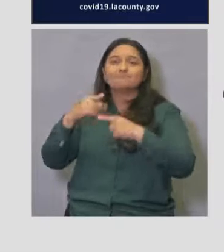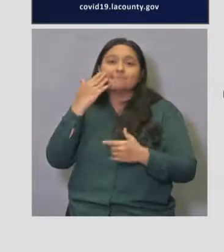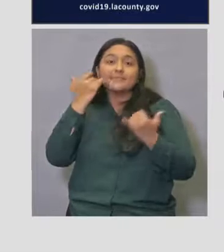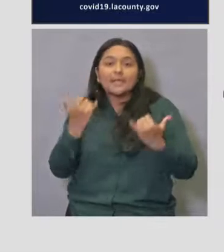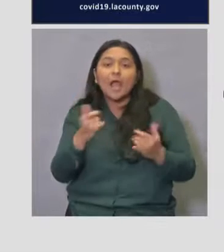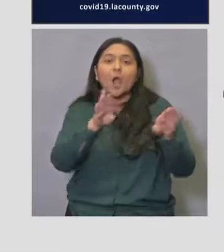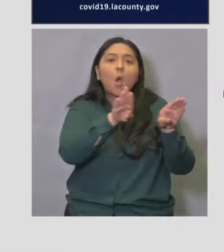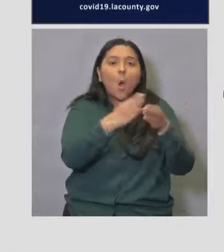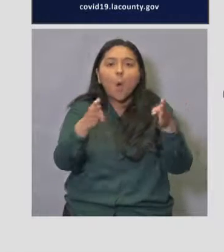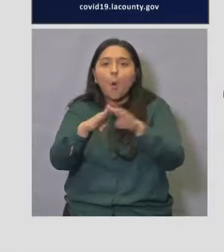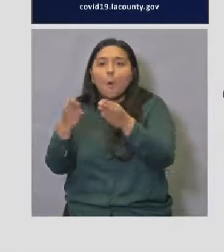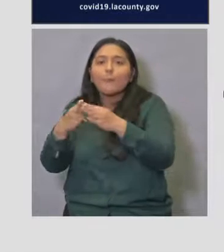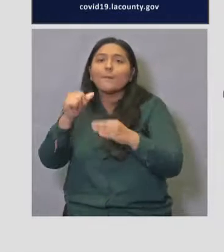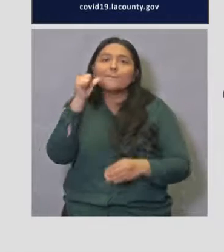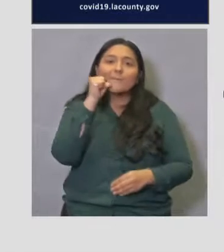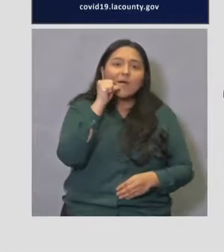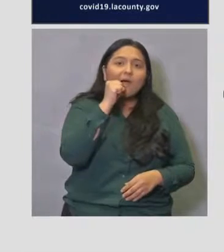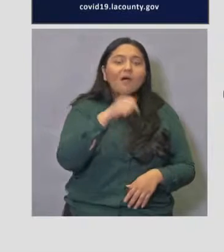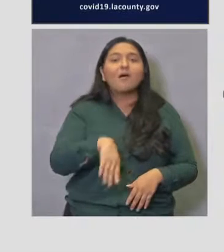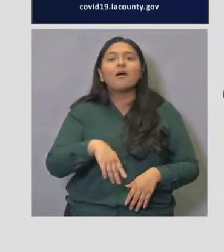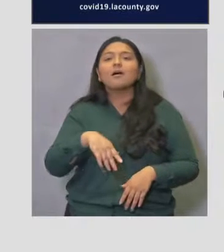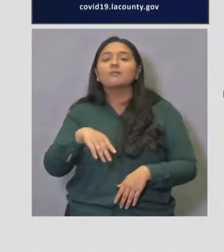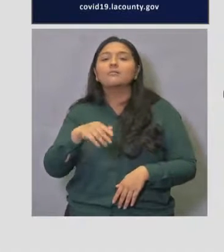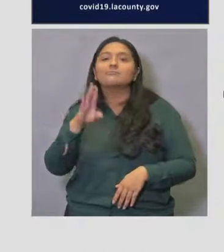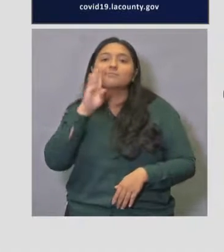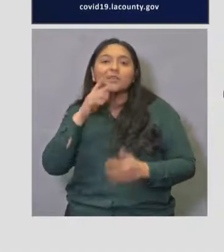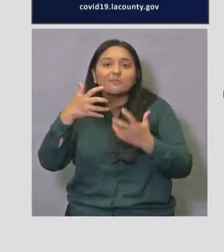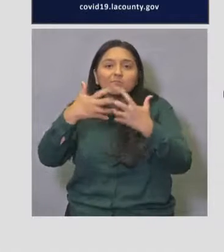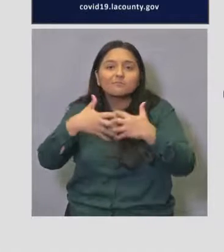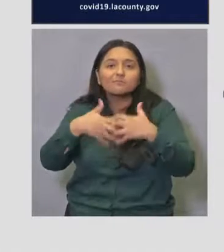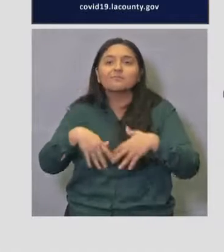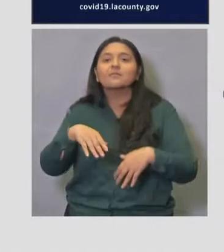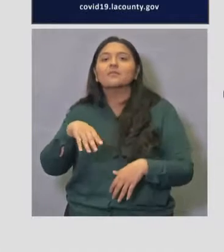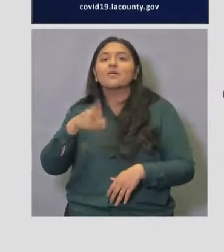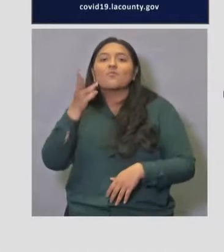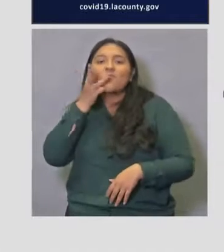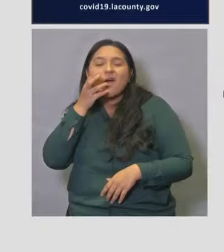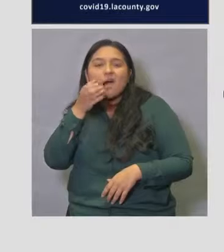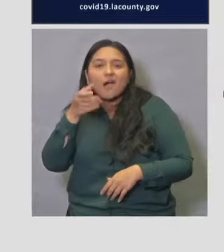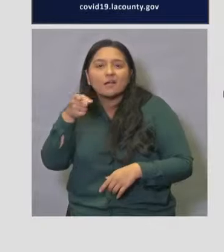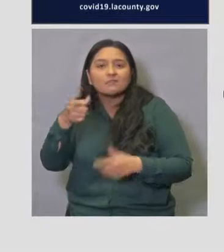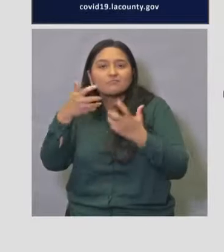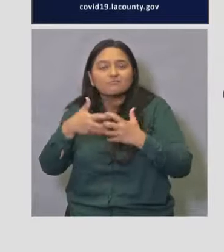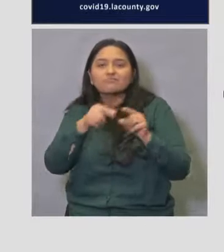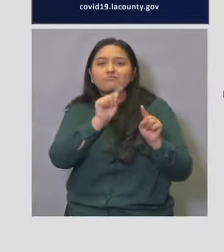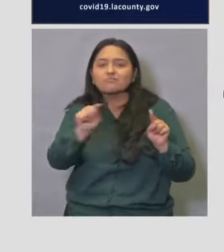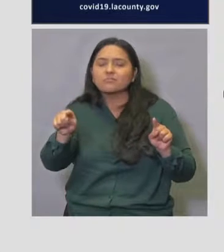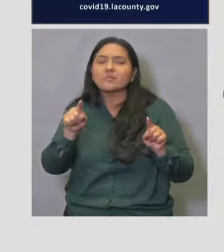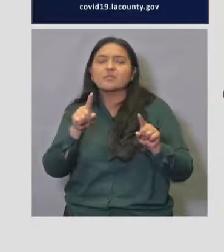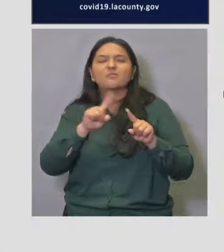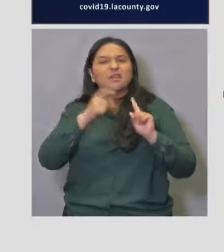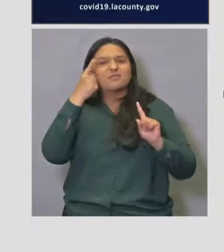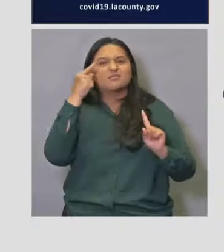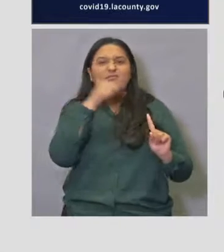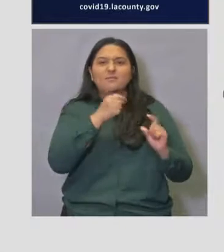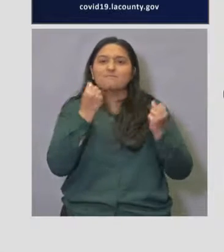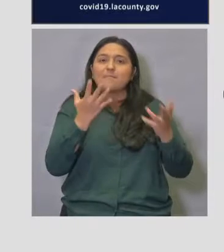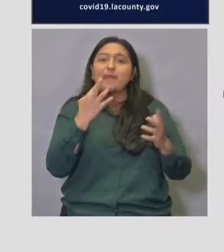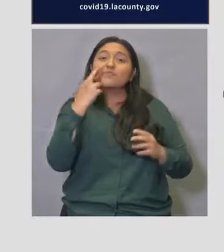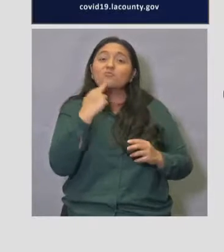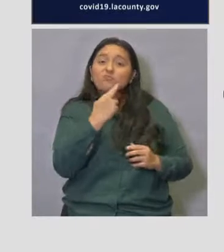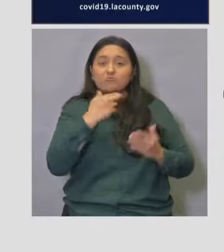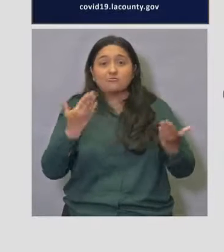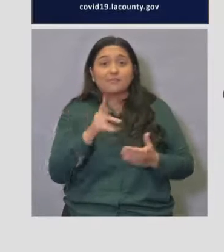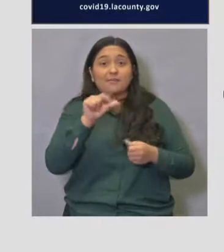wineries, bars up till 8 p.m., movie theaters indoors, indoor dining, but there are a lot of restaurants in this county that are dependent